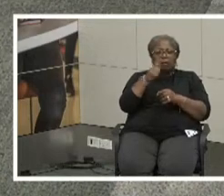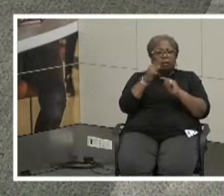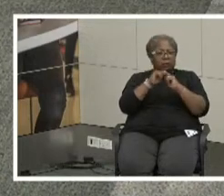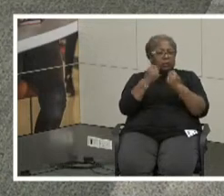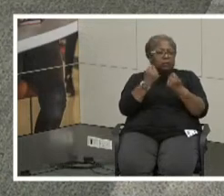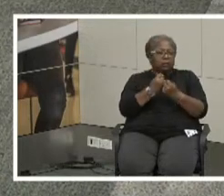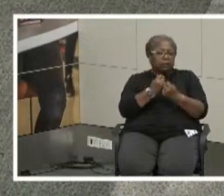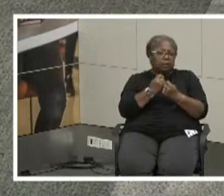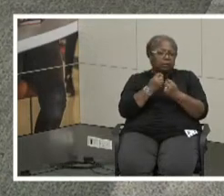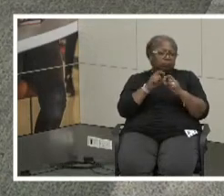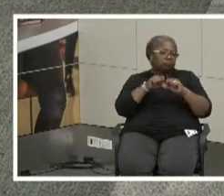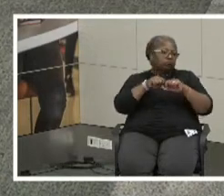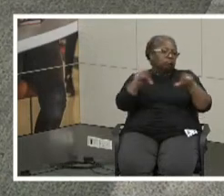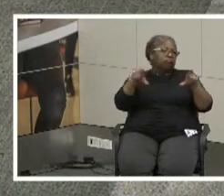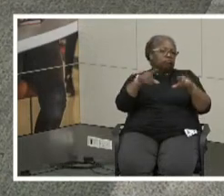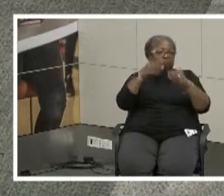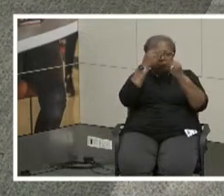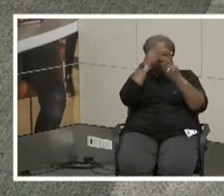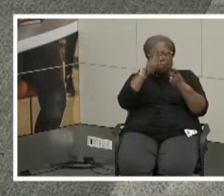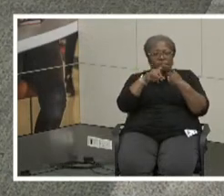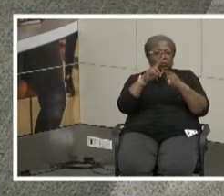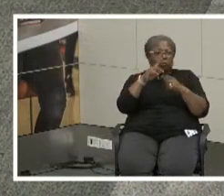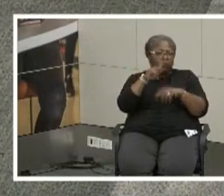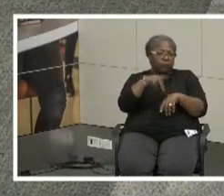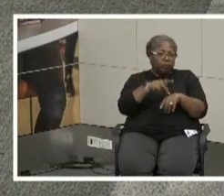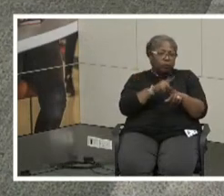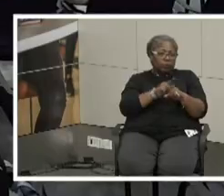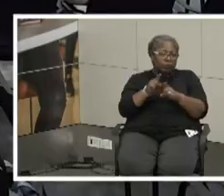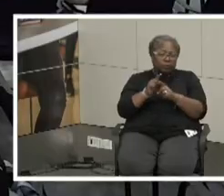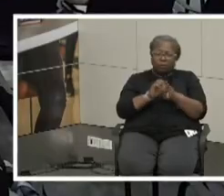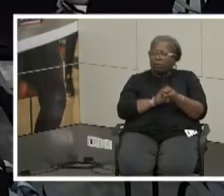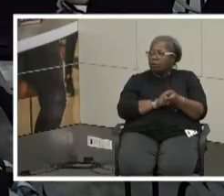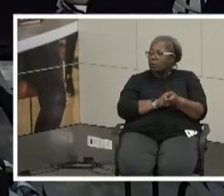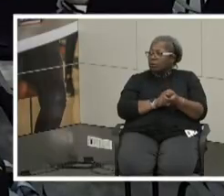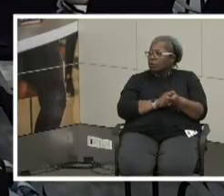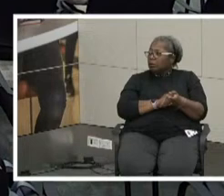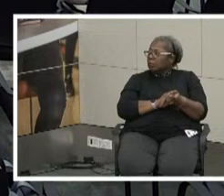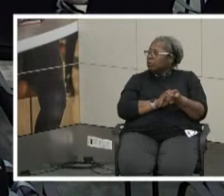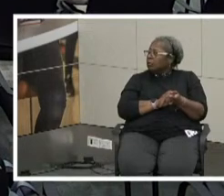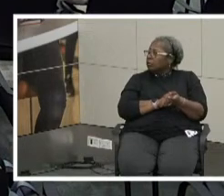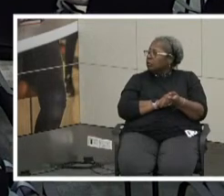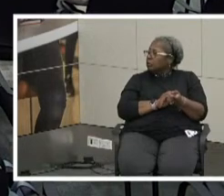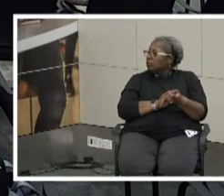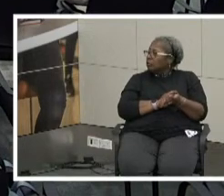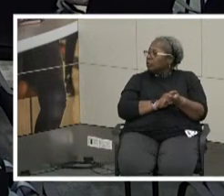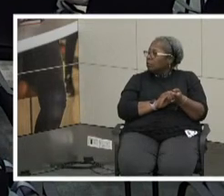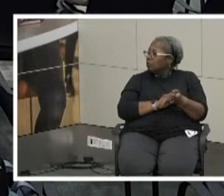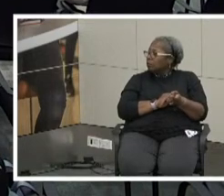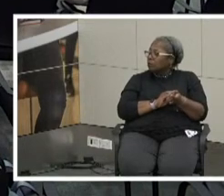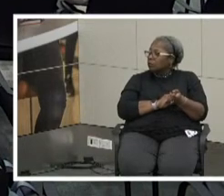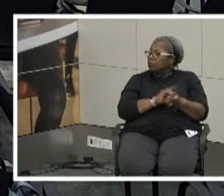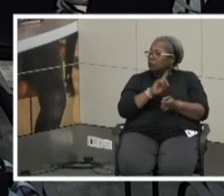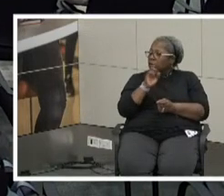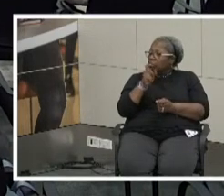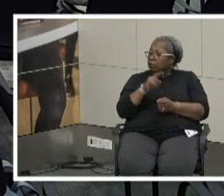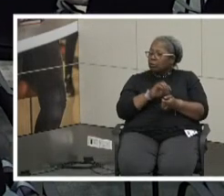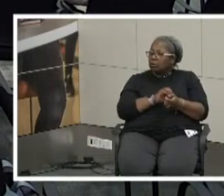pushing that information out to principles as well any other questions